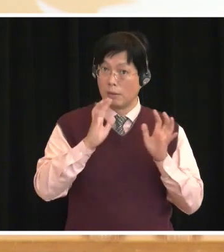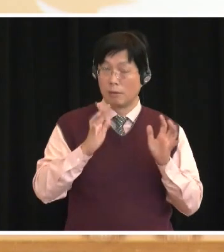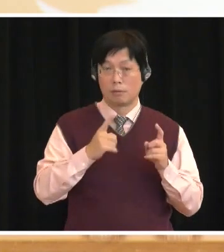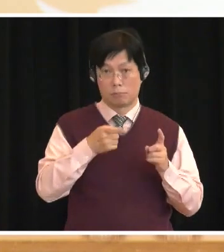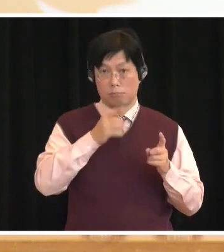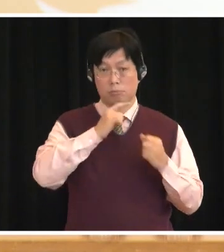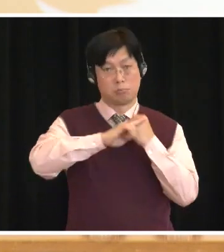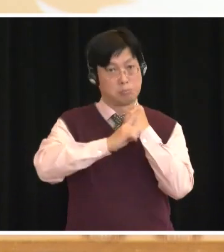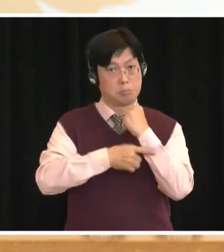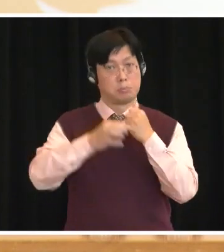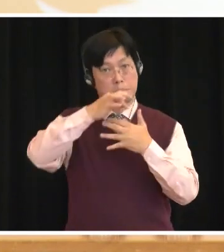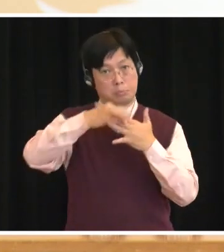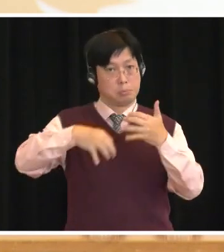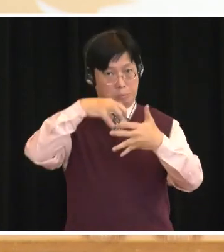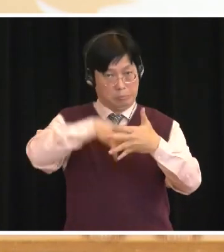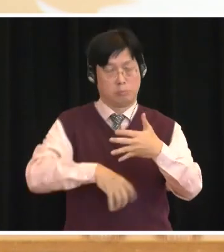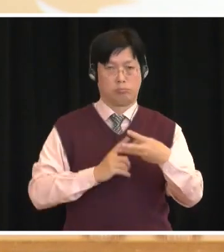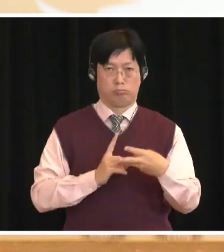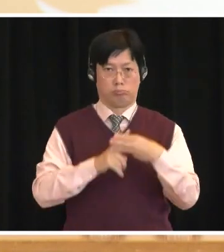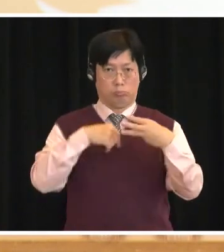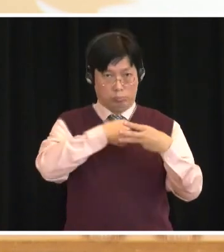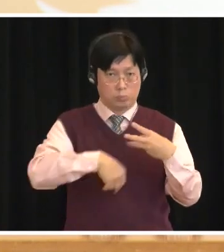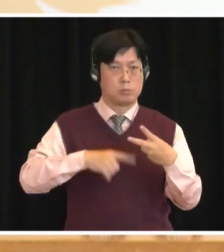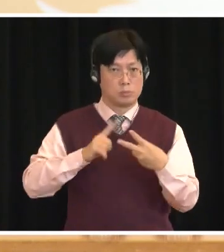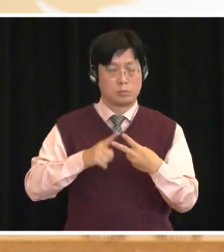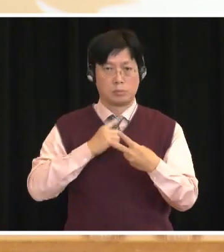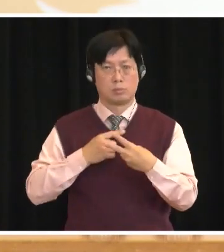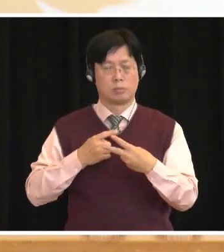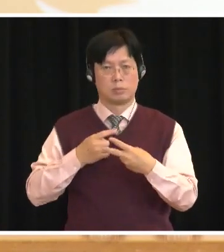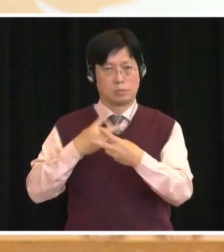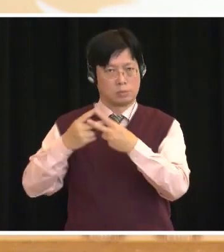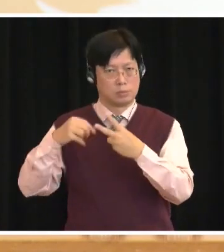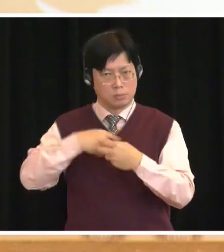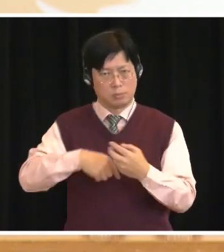about the criminal justice